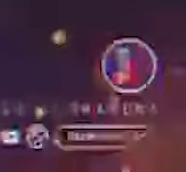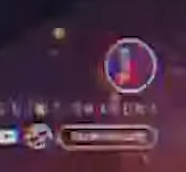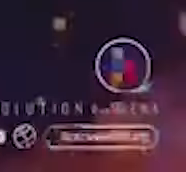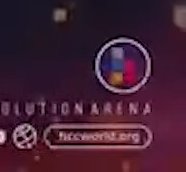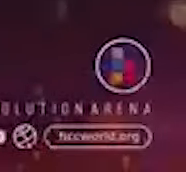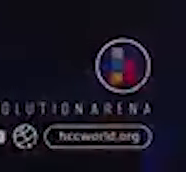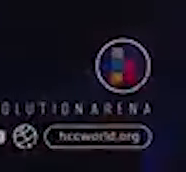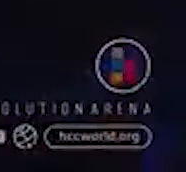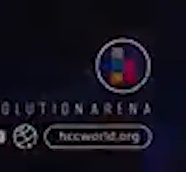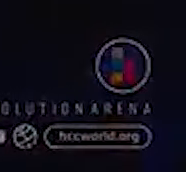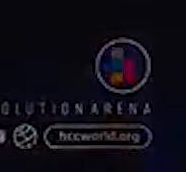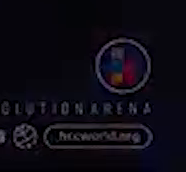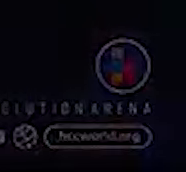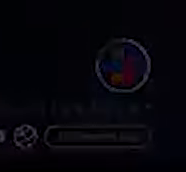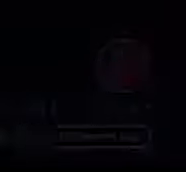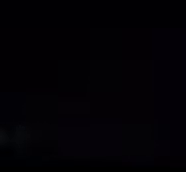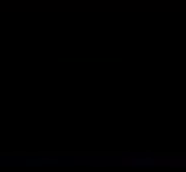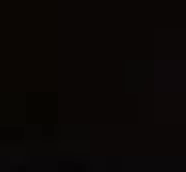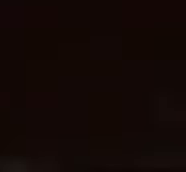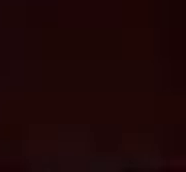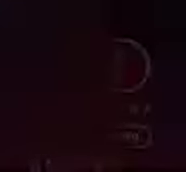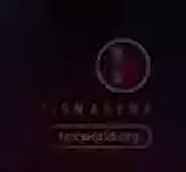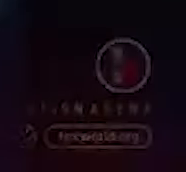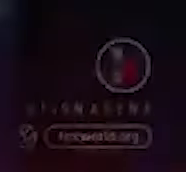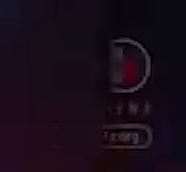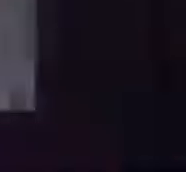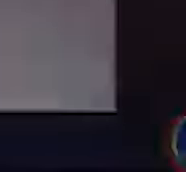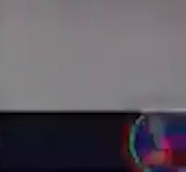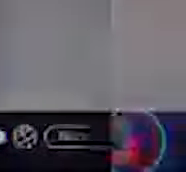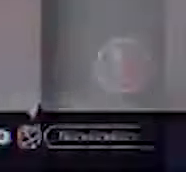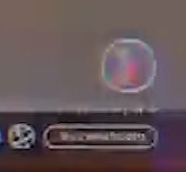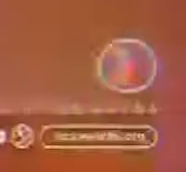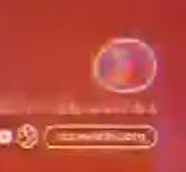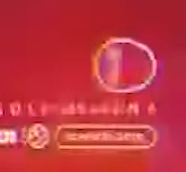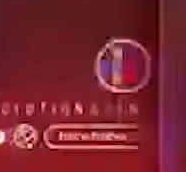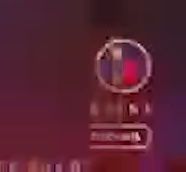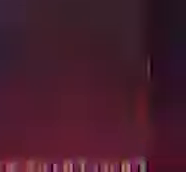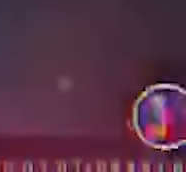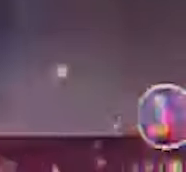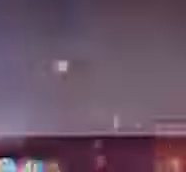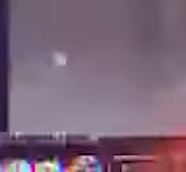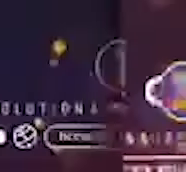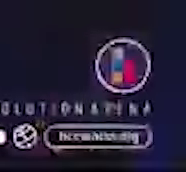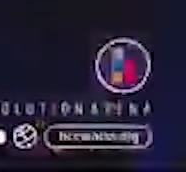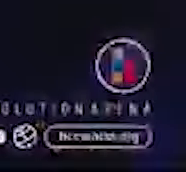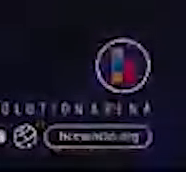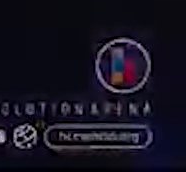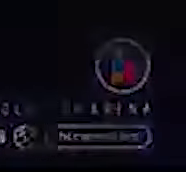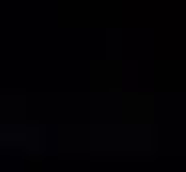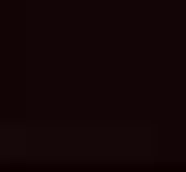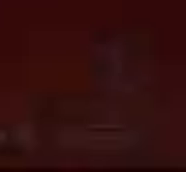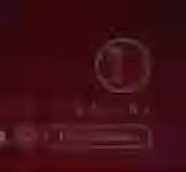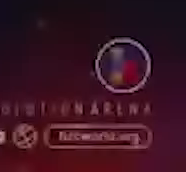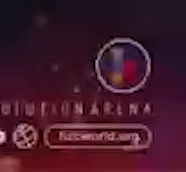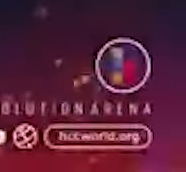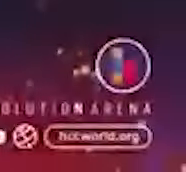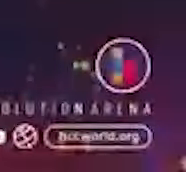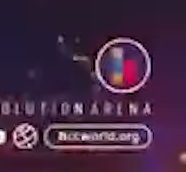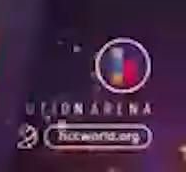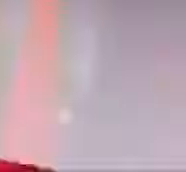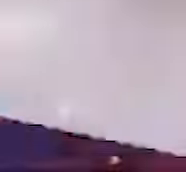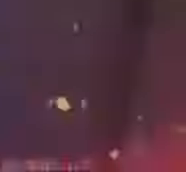When it has to do with the school of knowledge, there are some things if you do not know, you will fail in life. Number one,